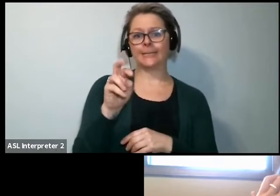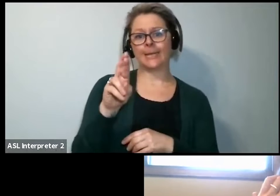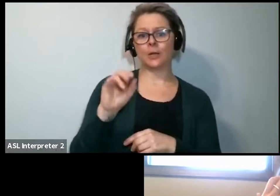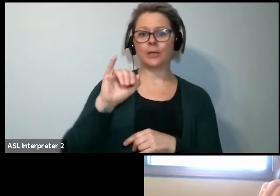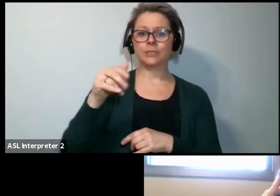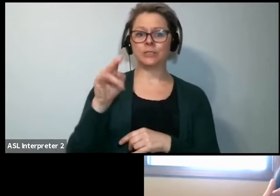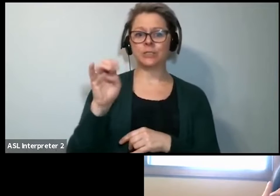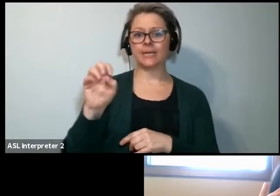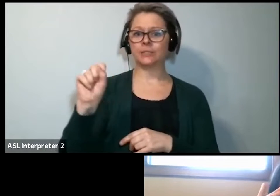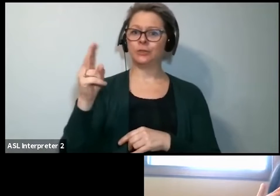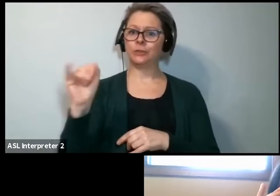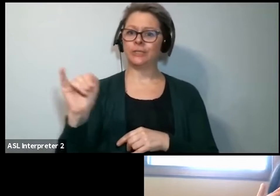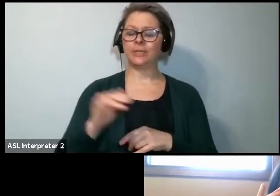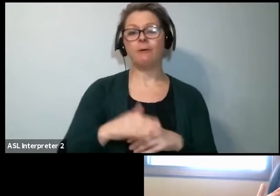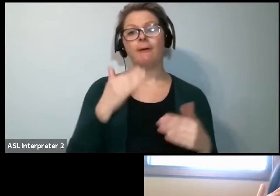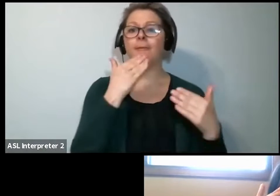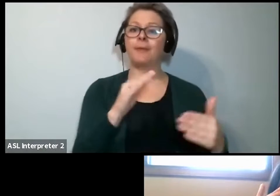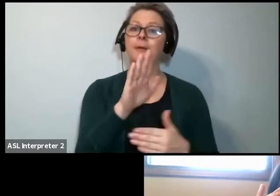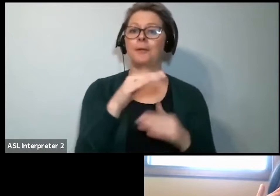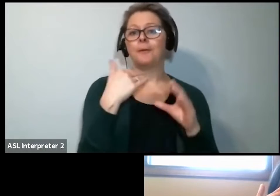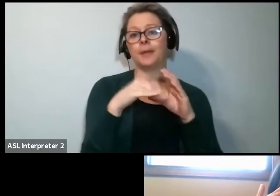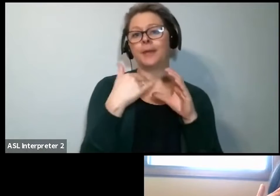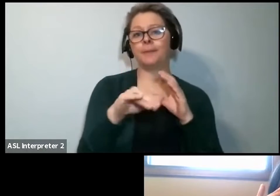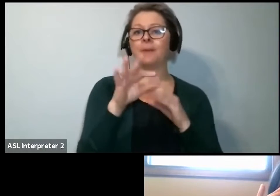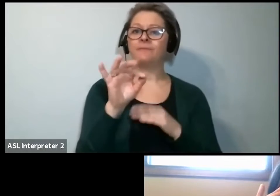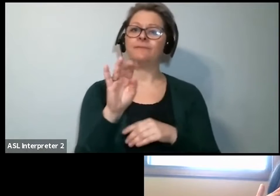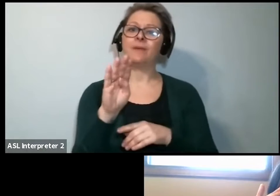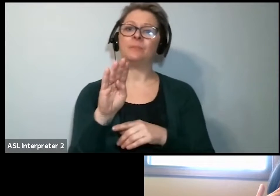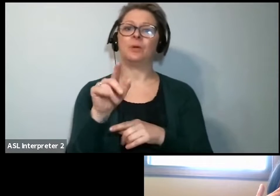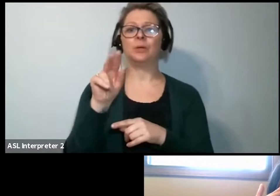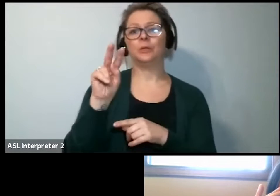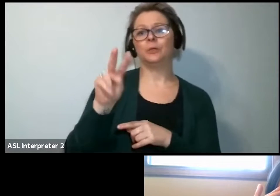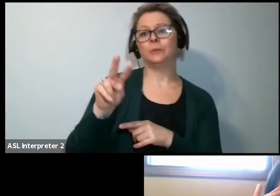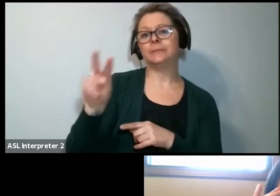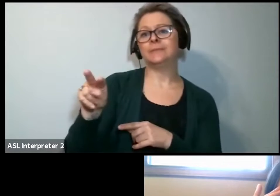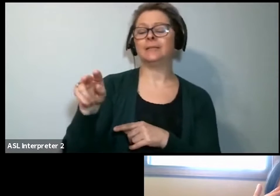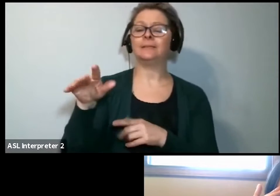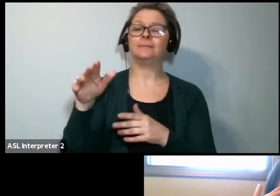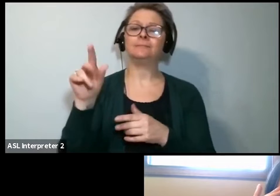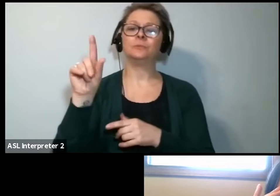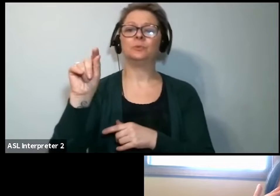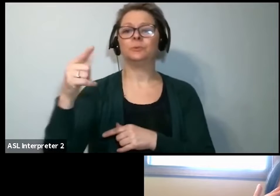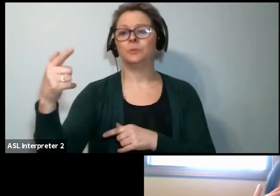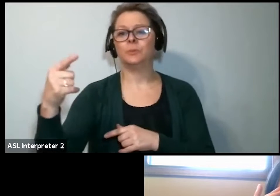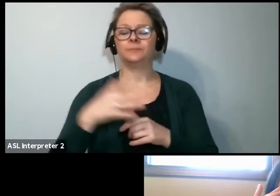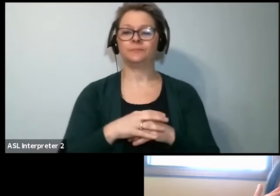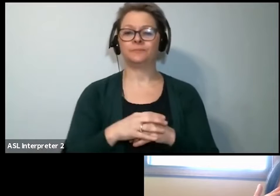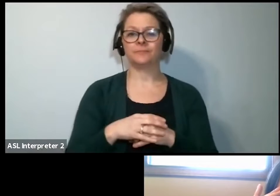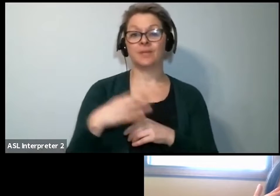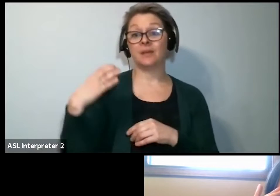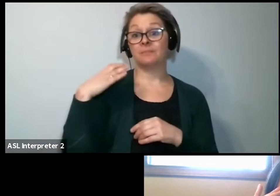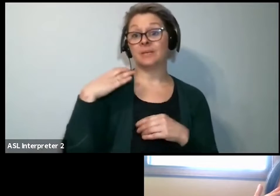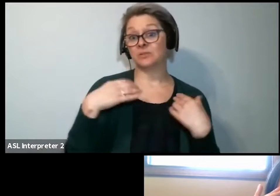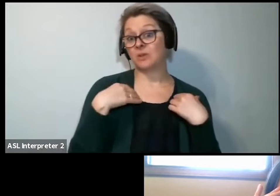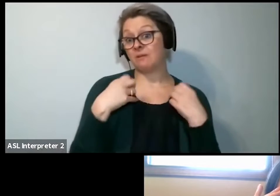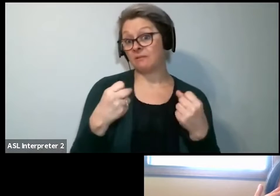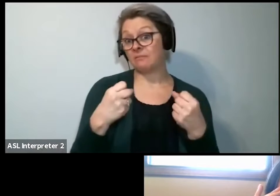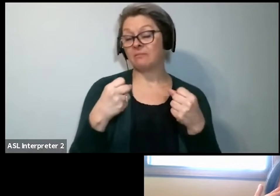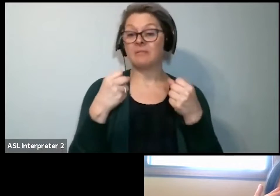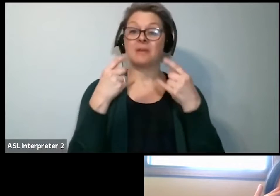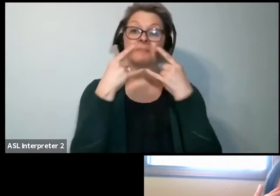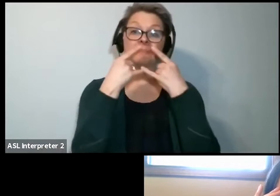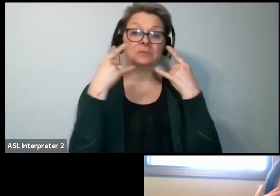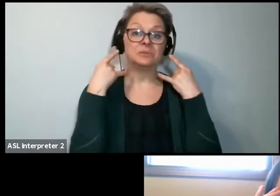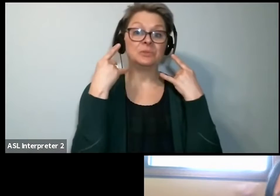you for your email of February 2nd, 2021, regarding the Ministry of Health mask use policy